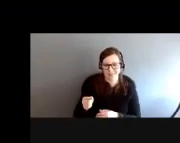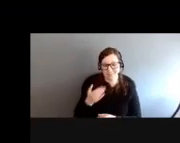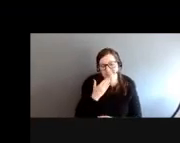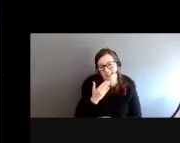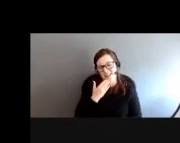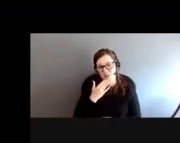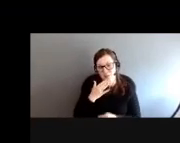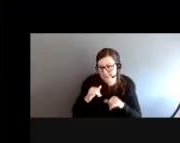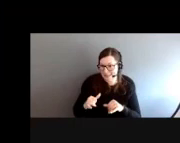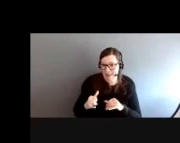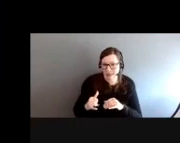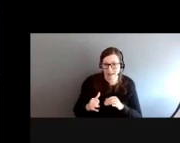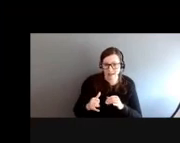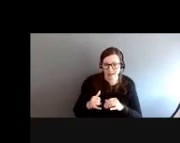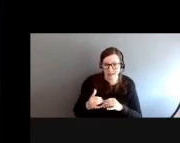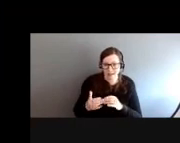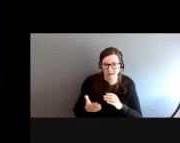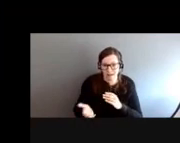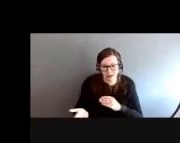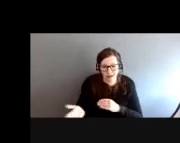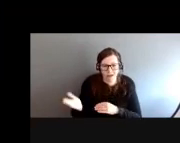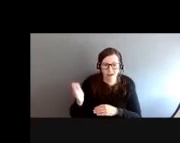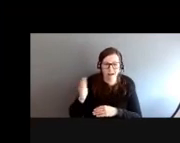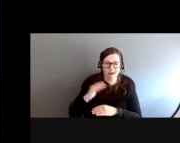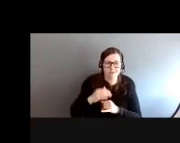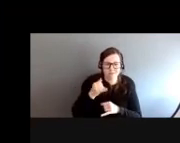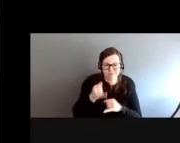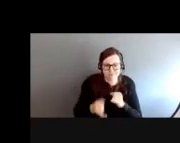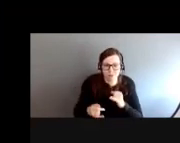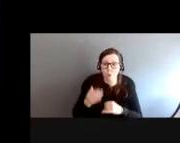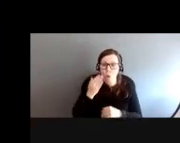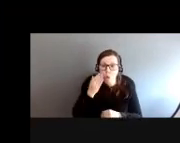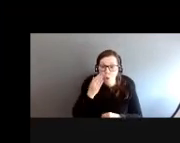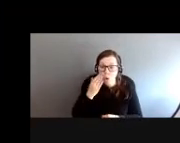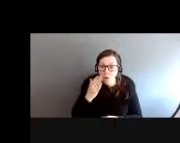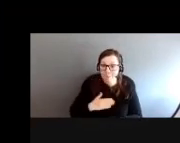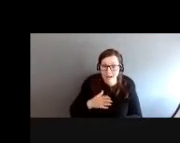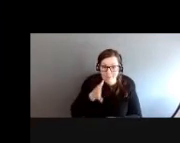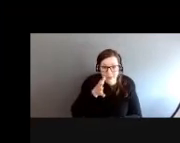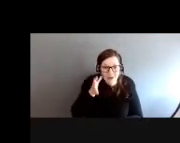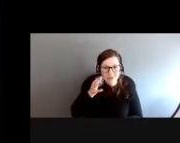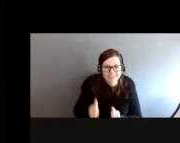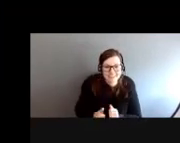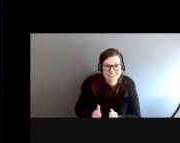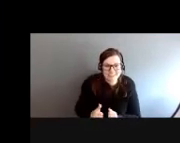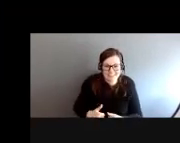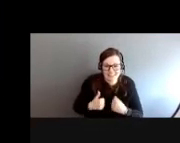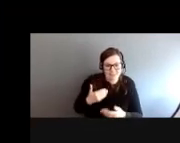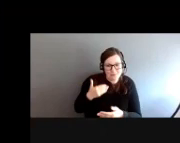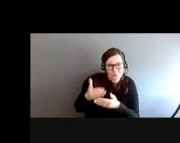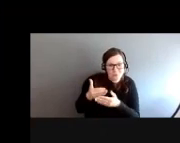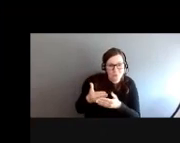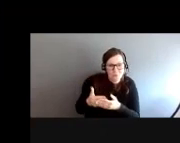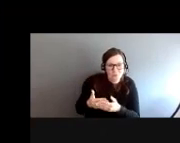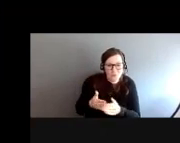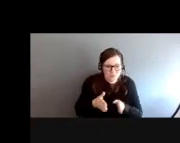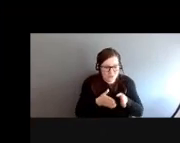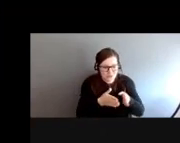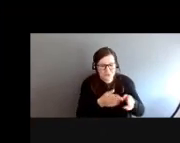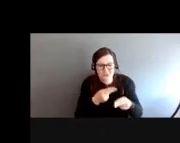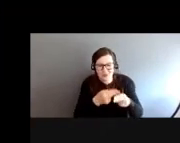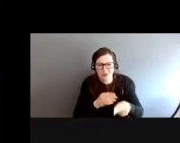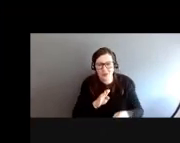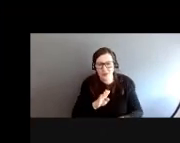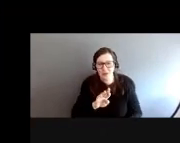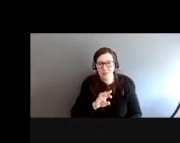know I actually have my parents in Etobicoke very close to you. They're on Brown's Line. So I have been to your program a few times as well, just